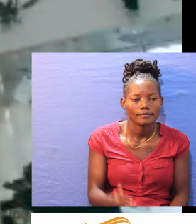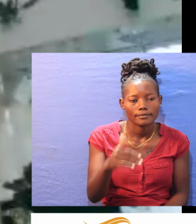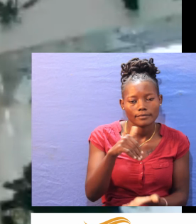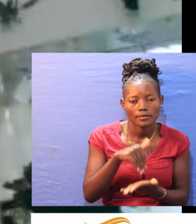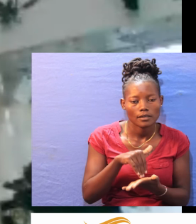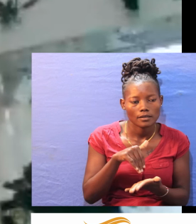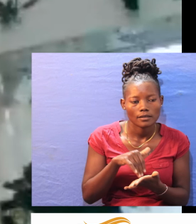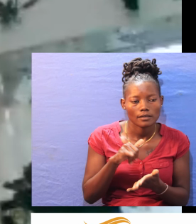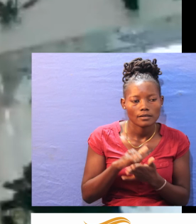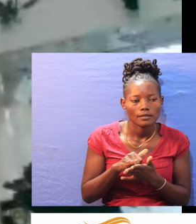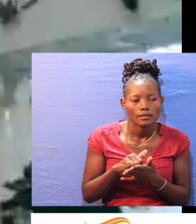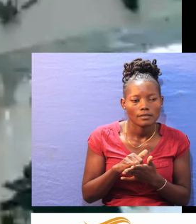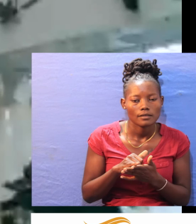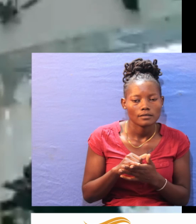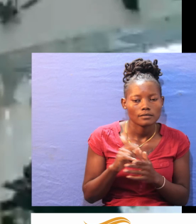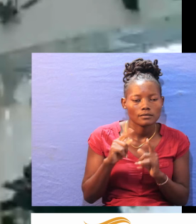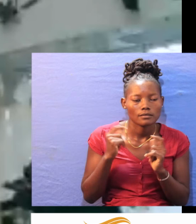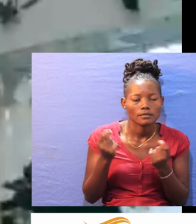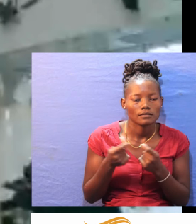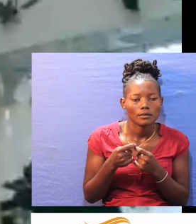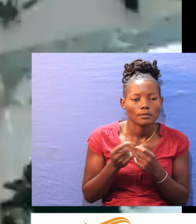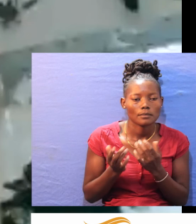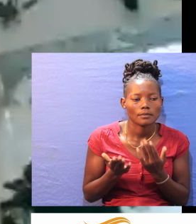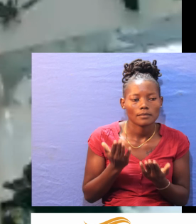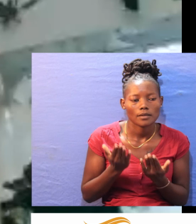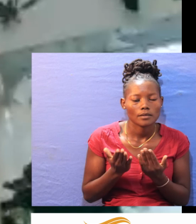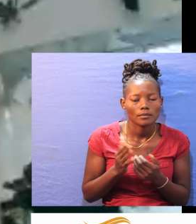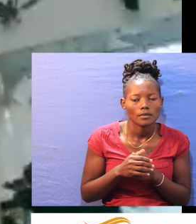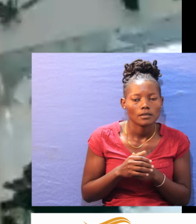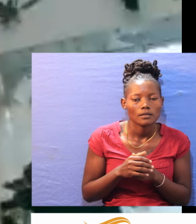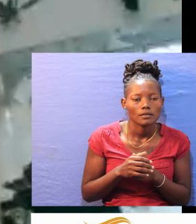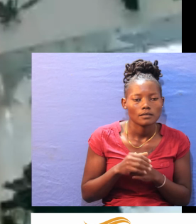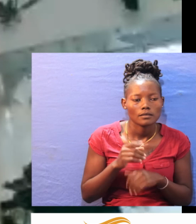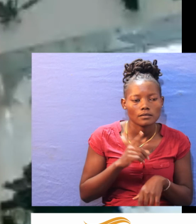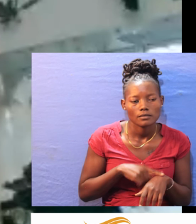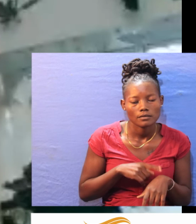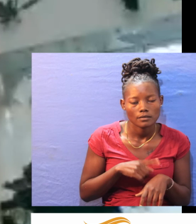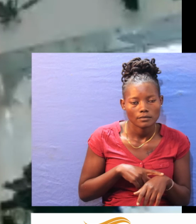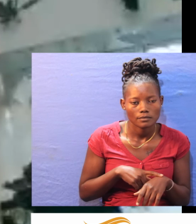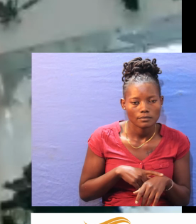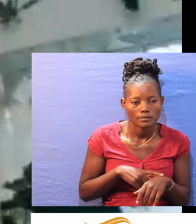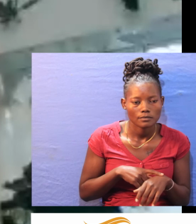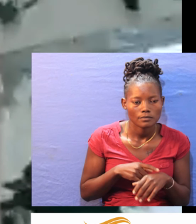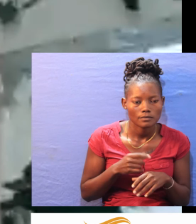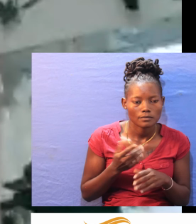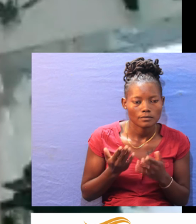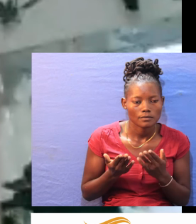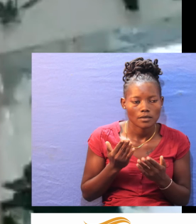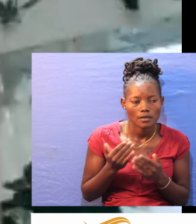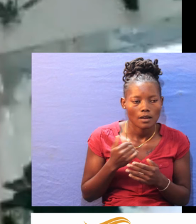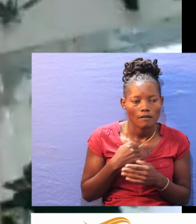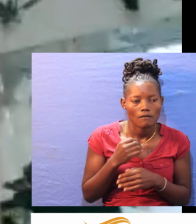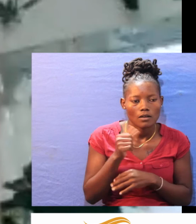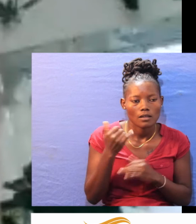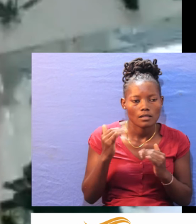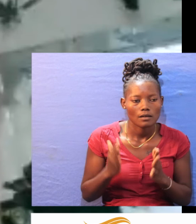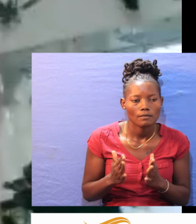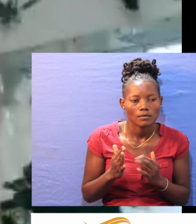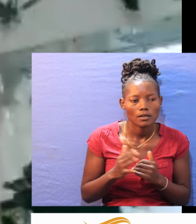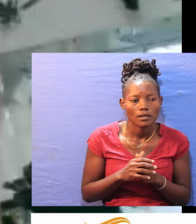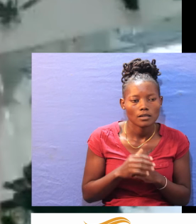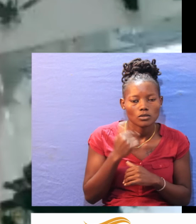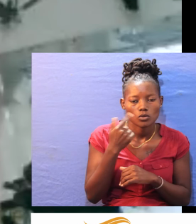though, the team may be so time restraints and may have so many athletes that you may need to rely on